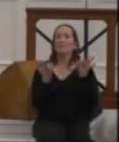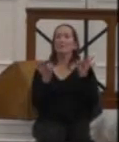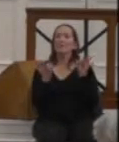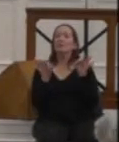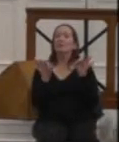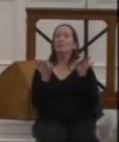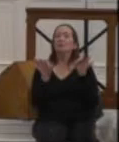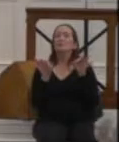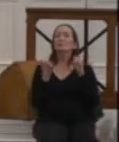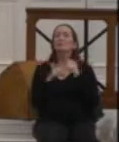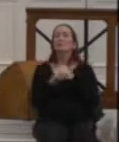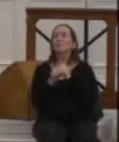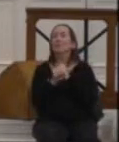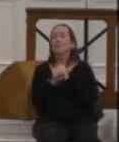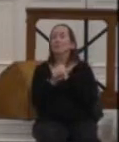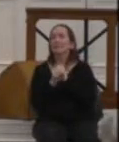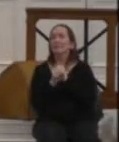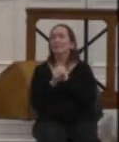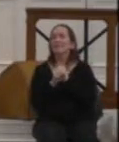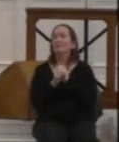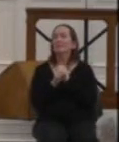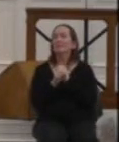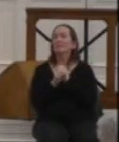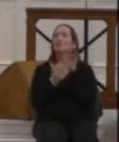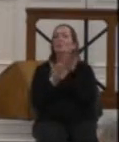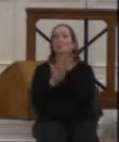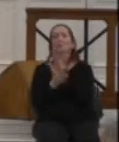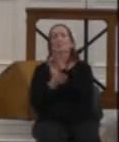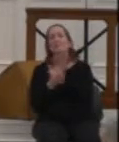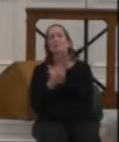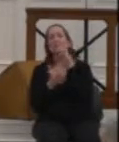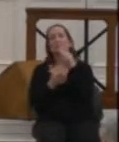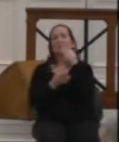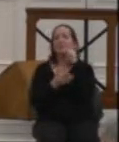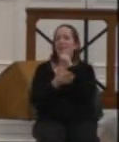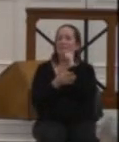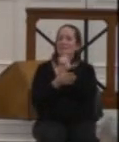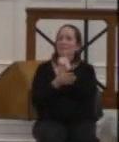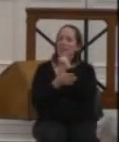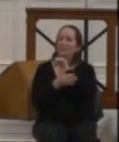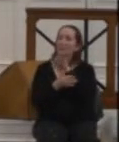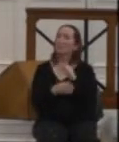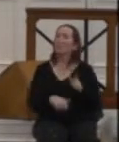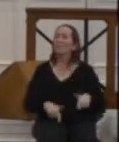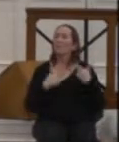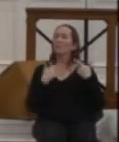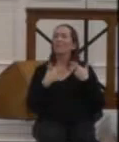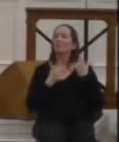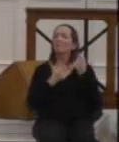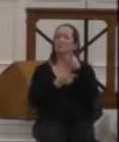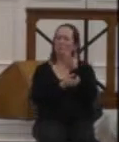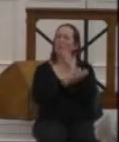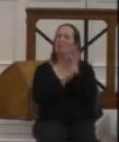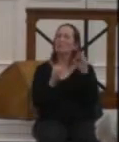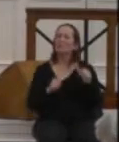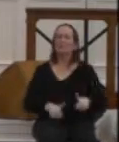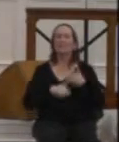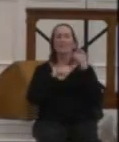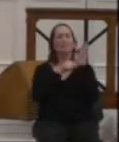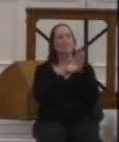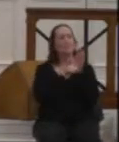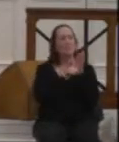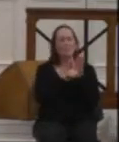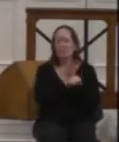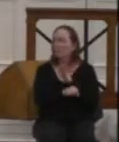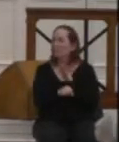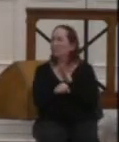to make the choices every day of your life. You're free to live to the fullest.